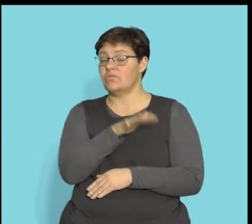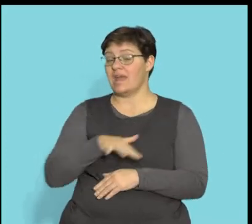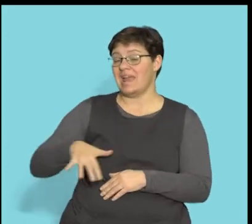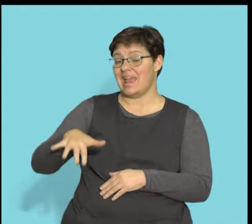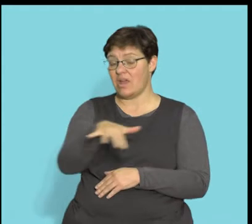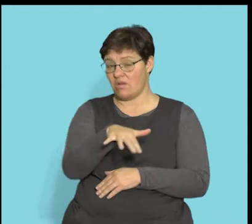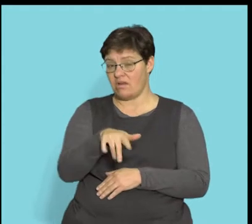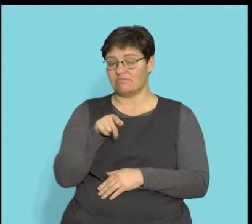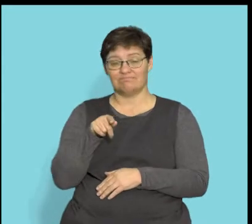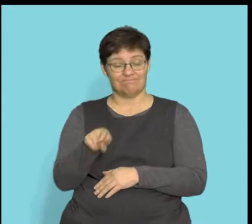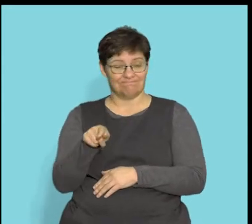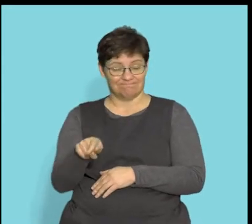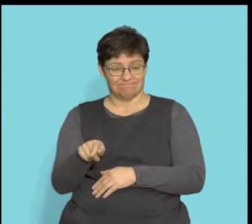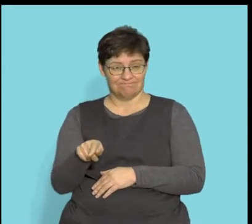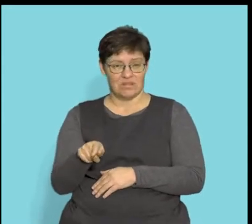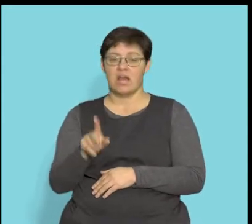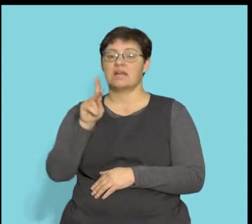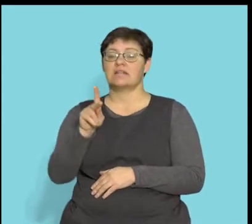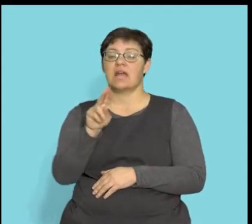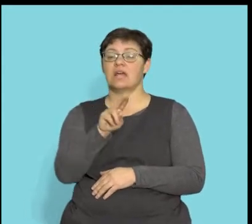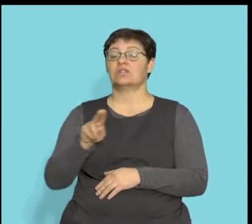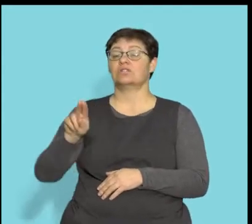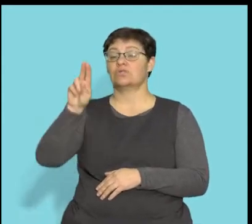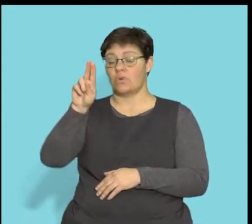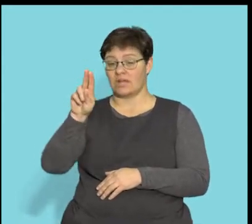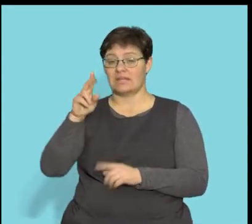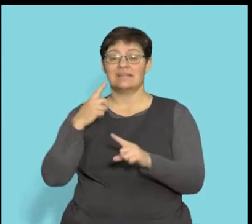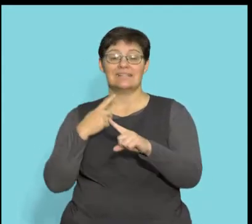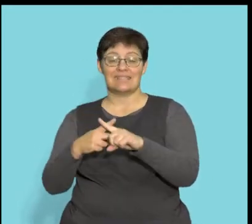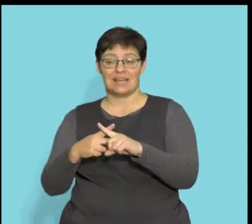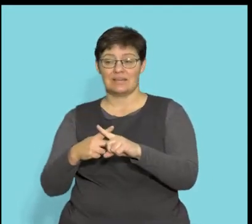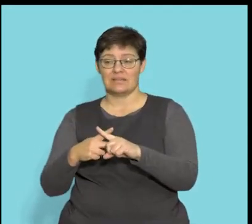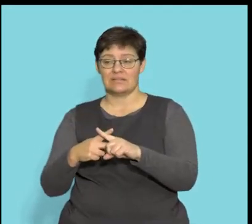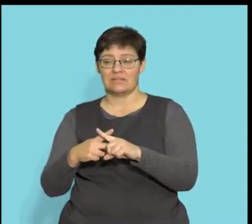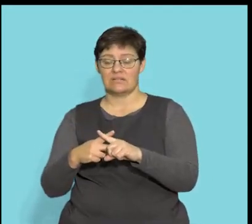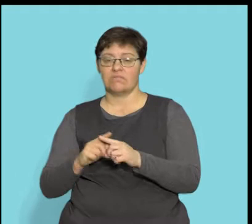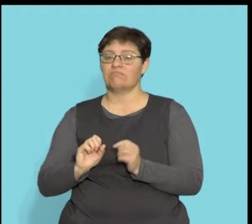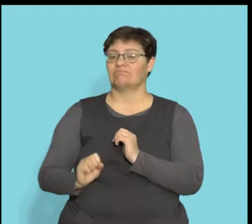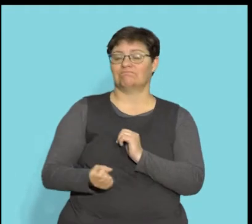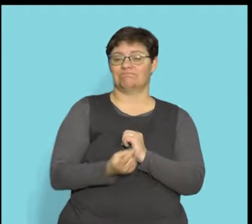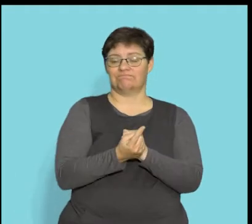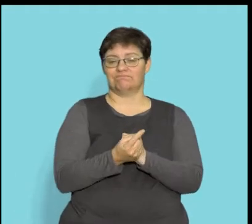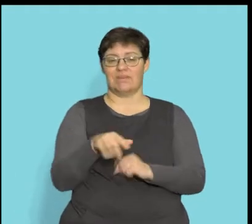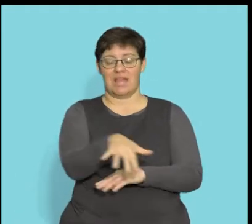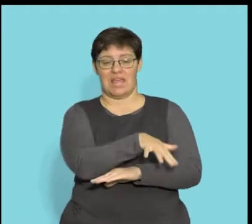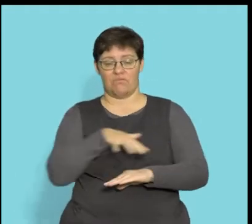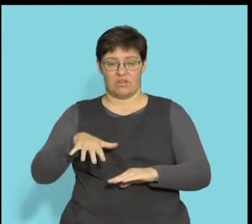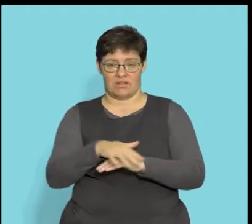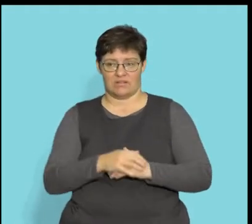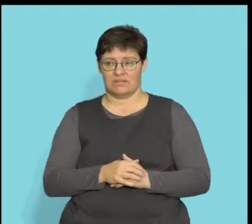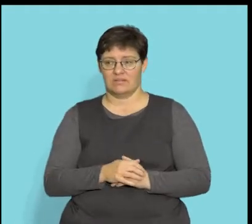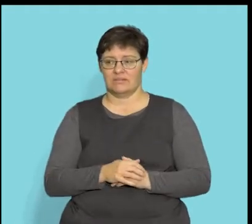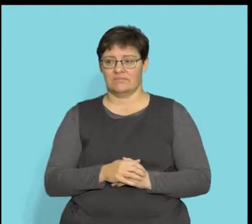the new area of the rectangle is k squared times the